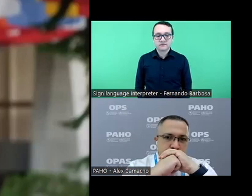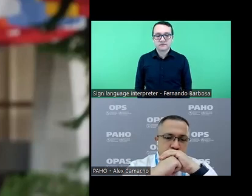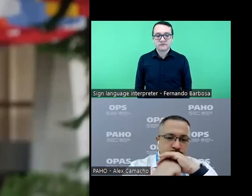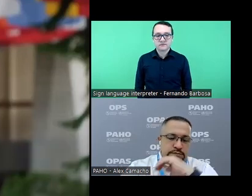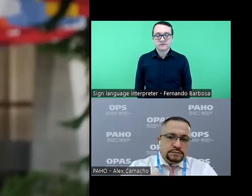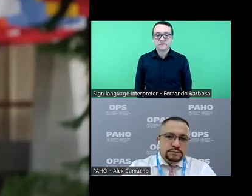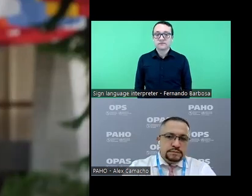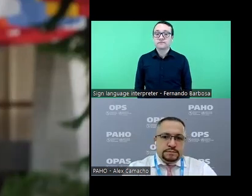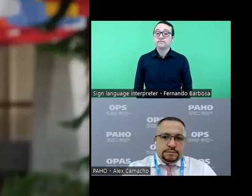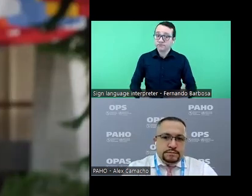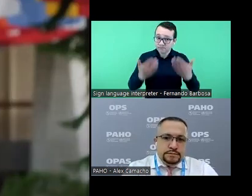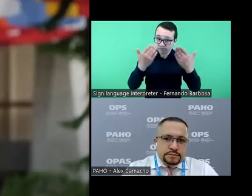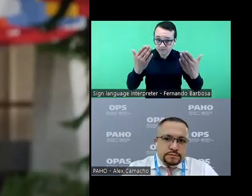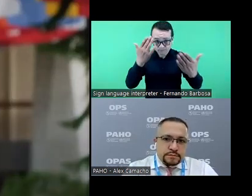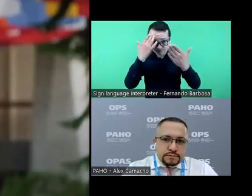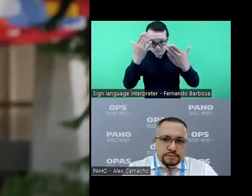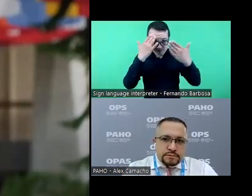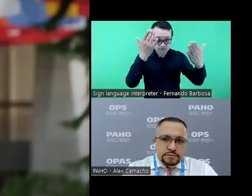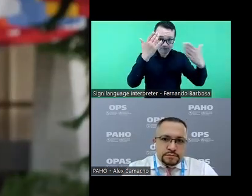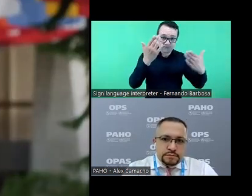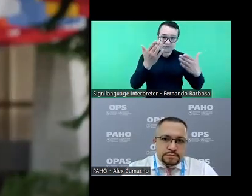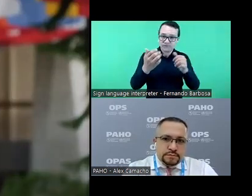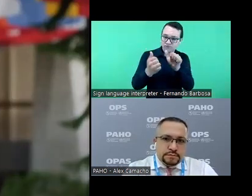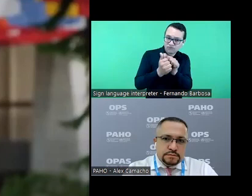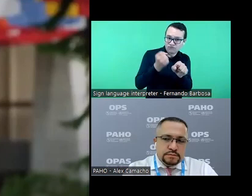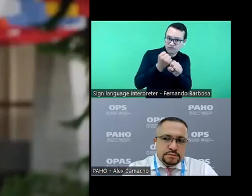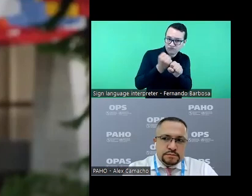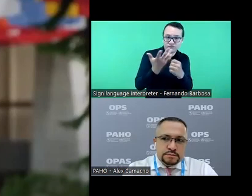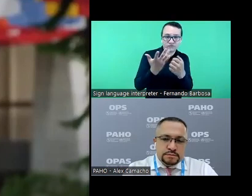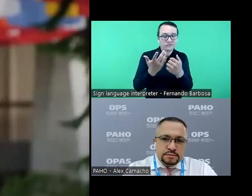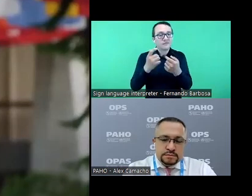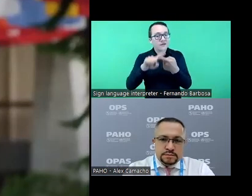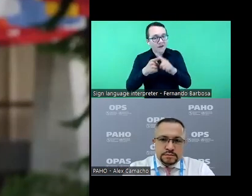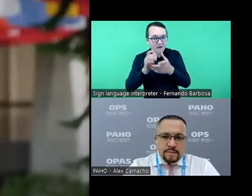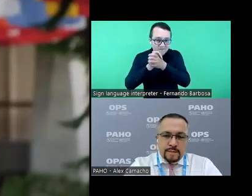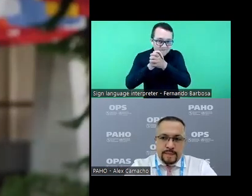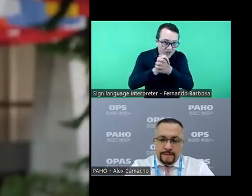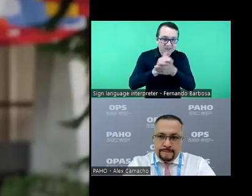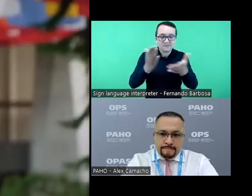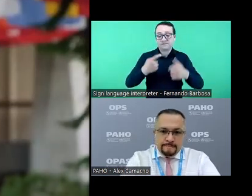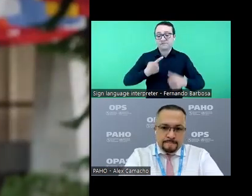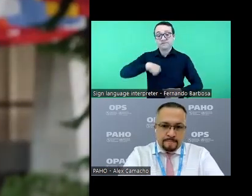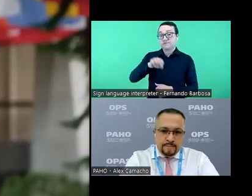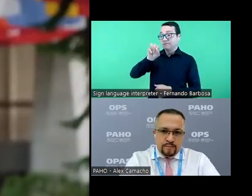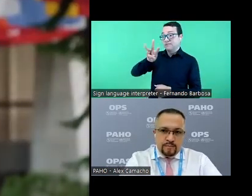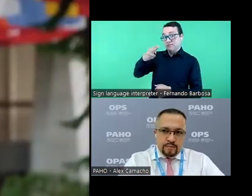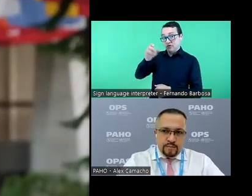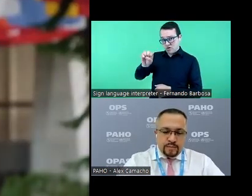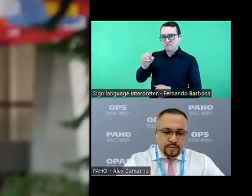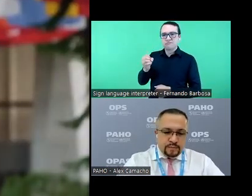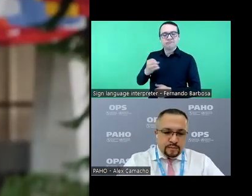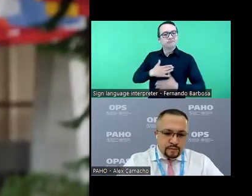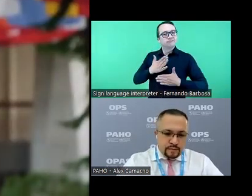Dear colleagues and friends, WHO is delighted to work with our partners across the United Nations for the 4th